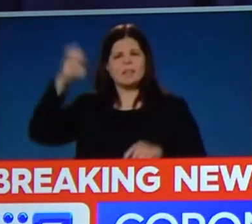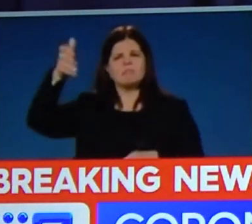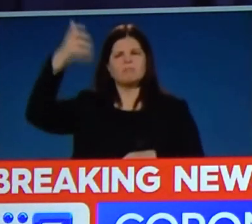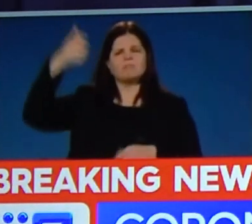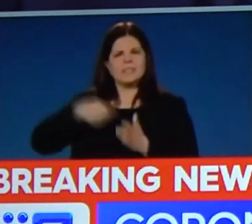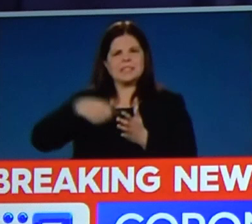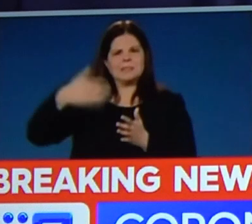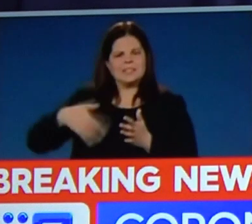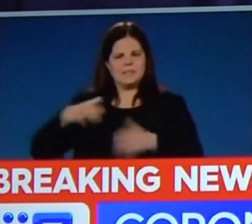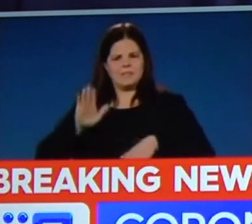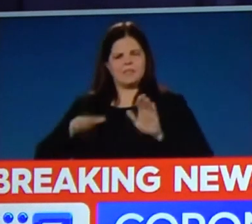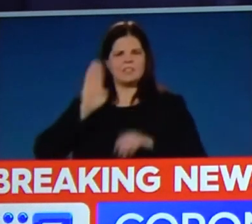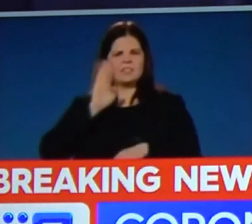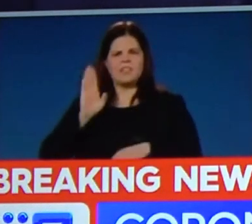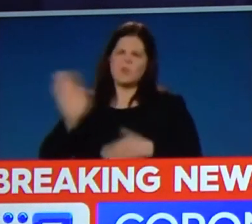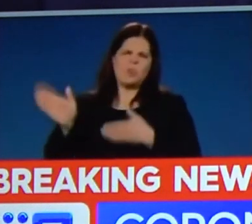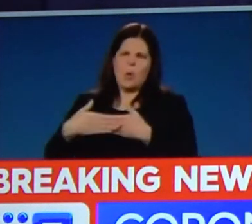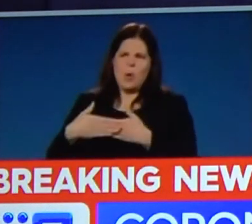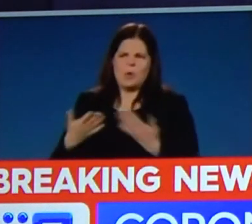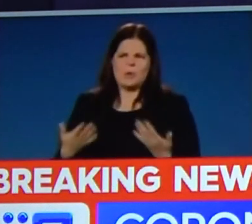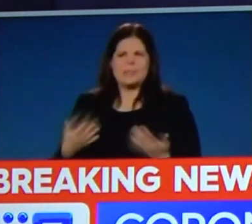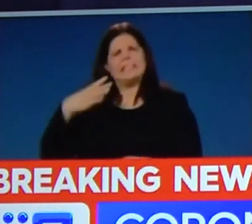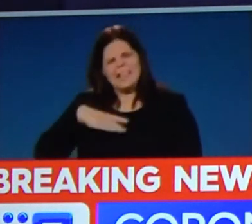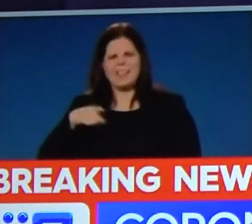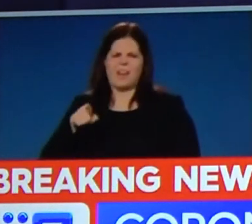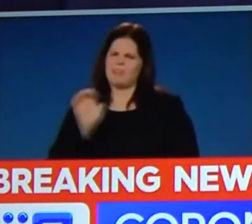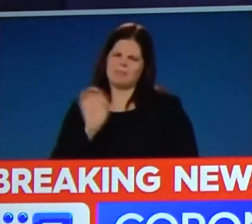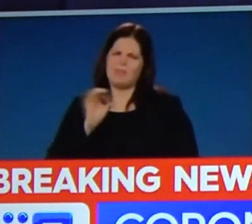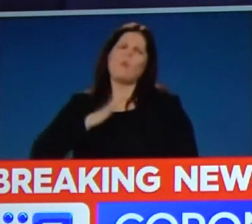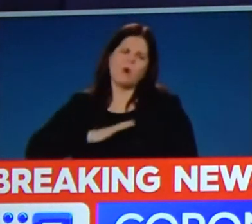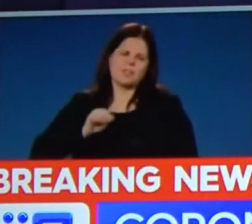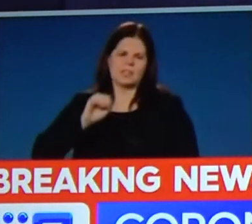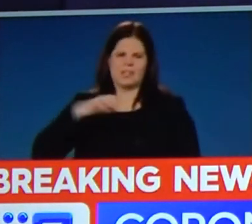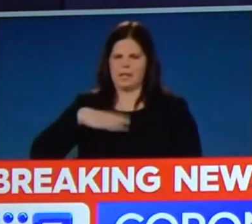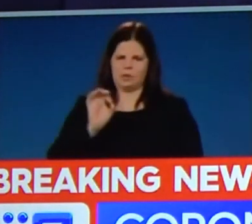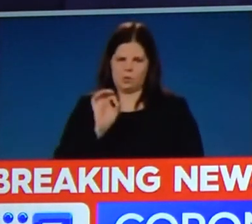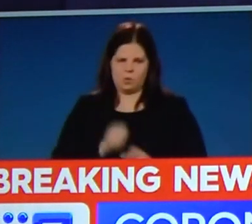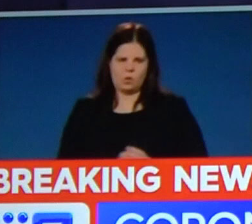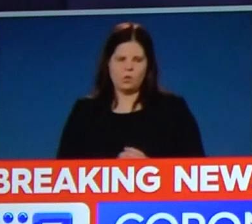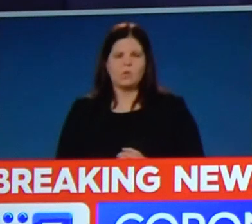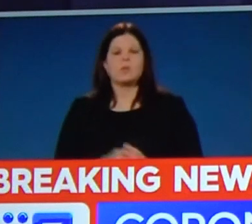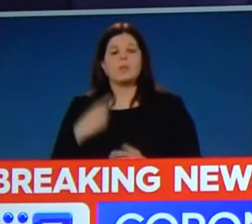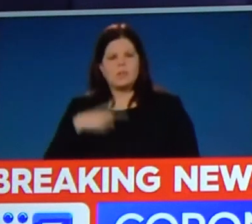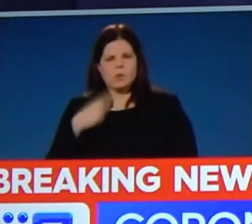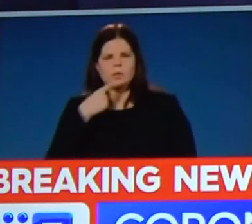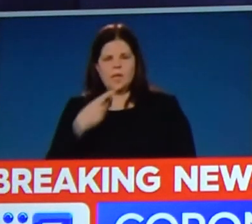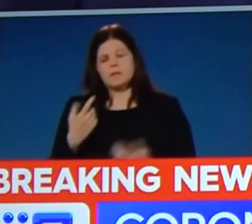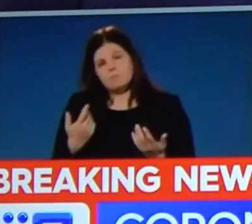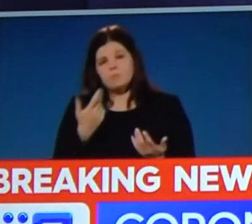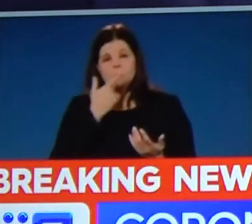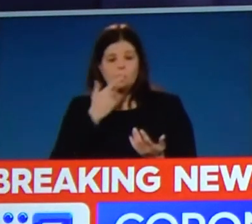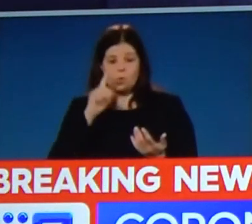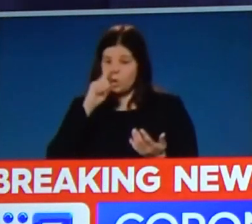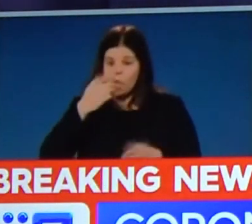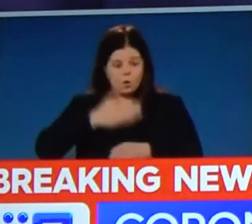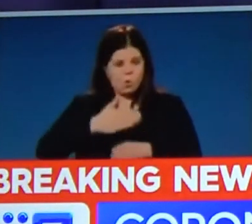closed, because people aren't doing that. And so, Michelle, what we've said is that for the purposes of work, where you can't work from home and